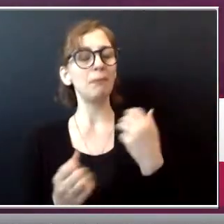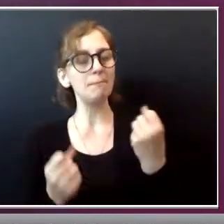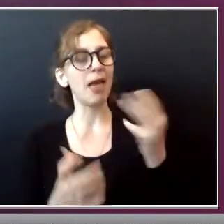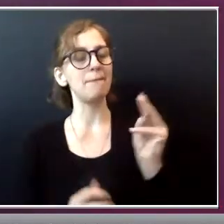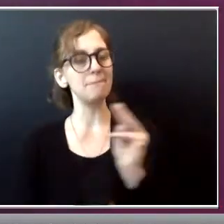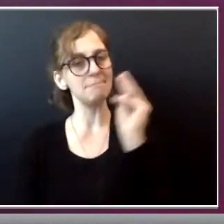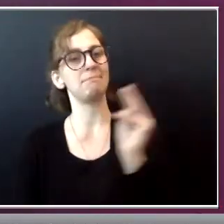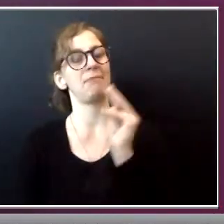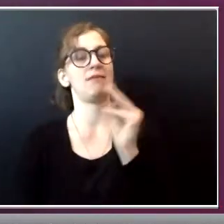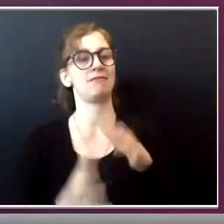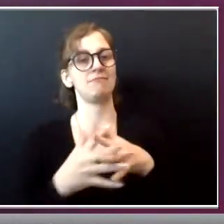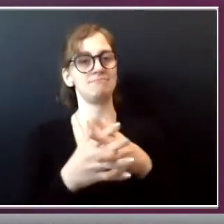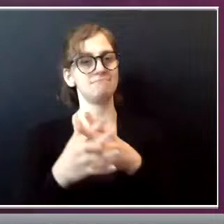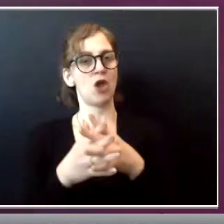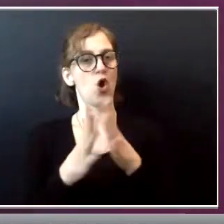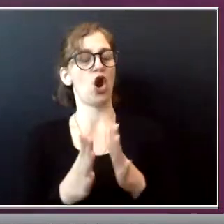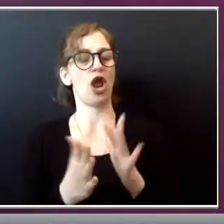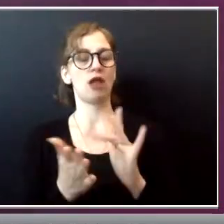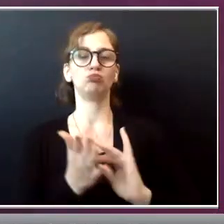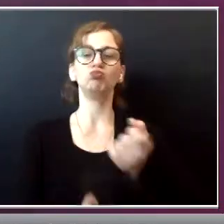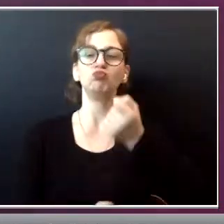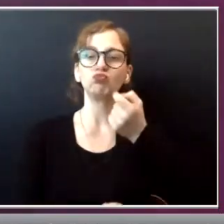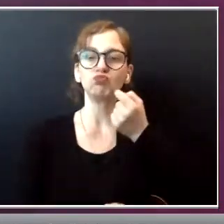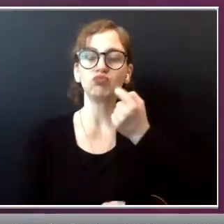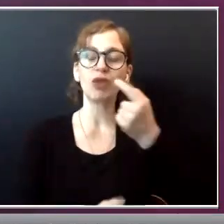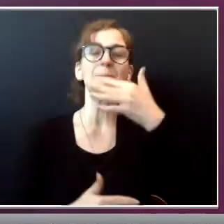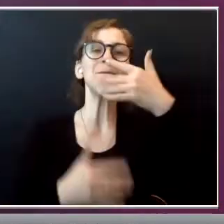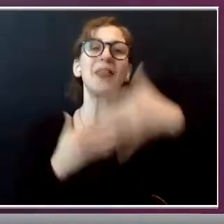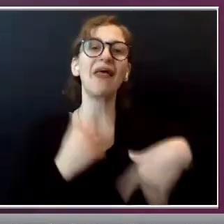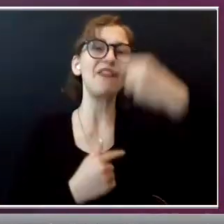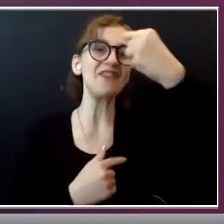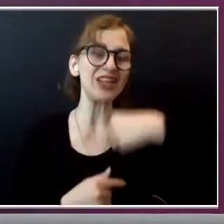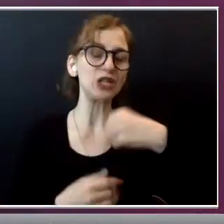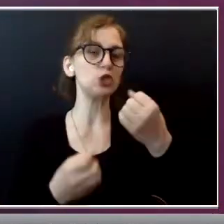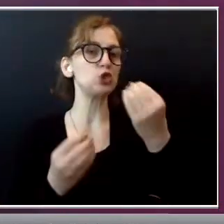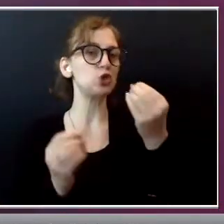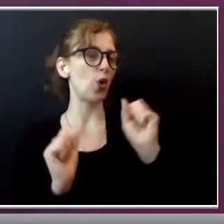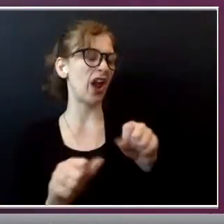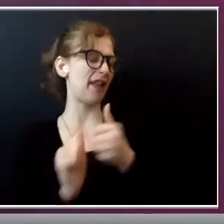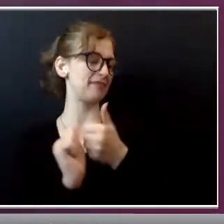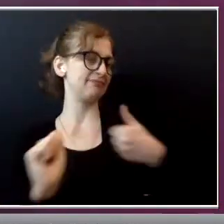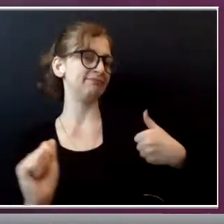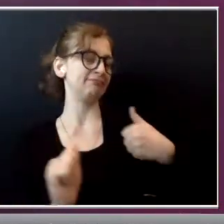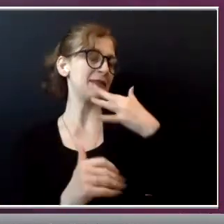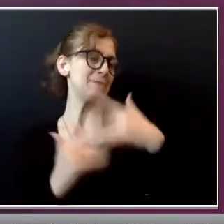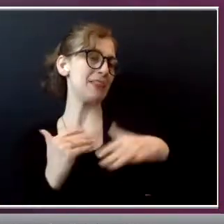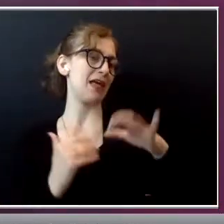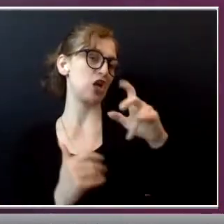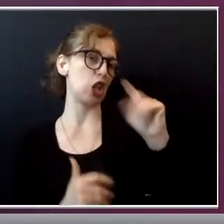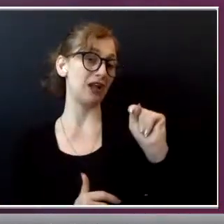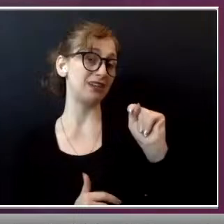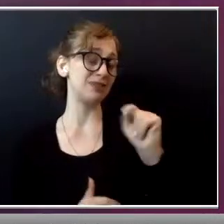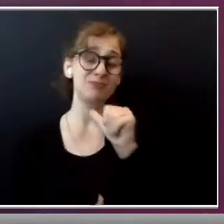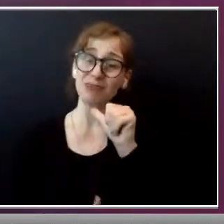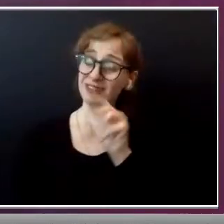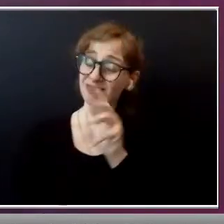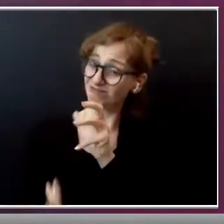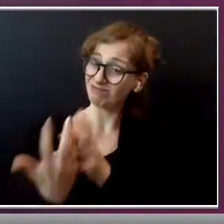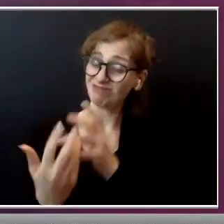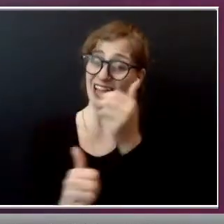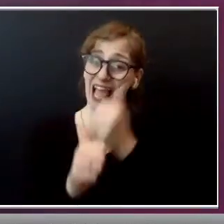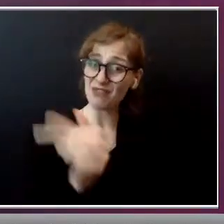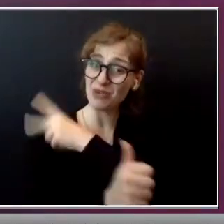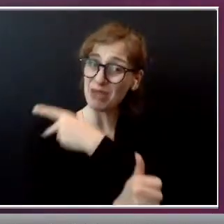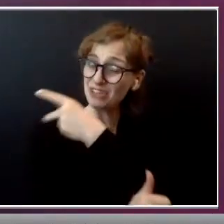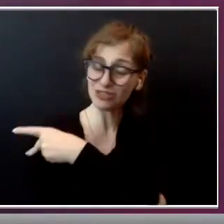blood clots. But these are not a good fit for every patient. So today we introduce you to an alternative that just hit a